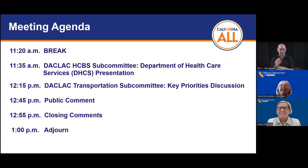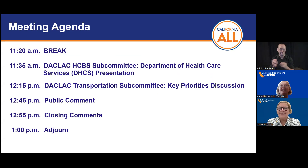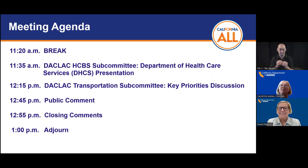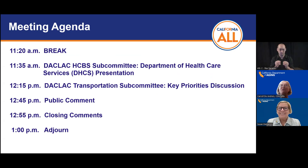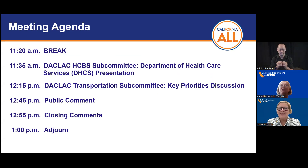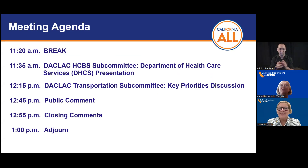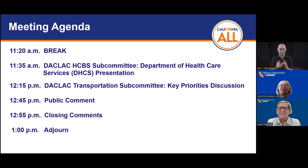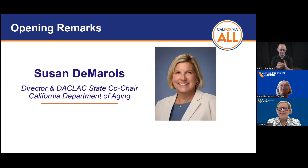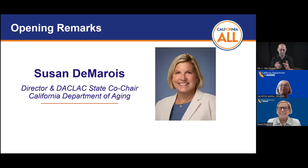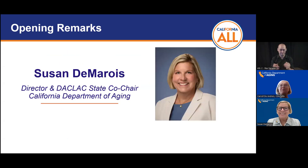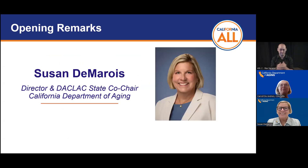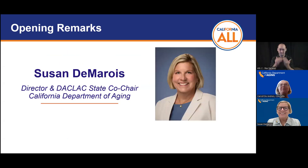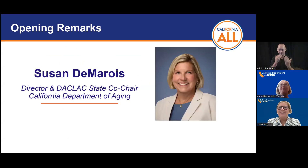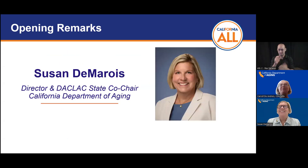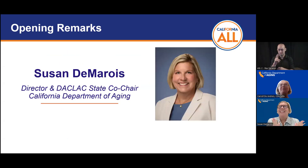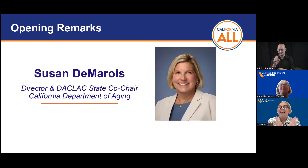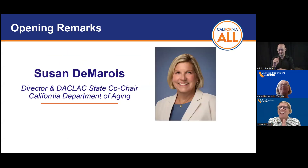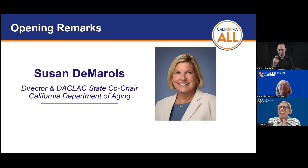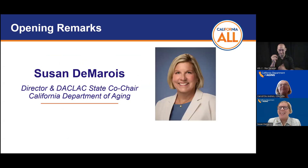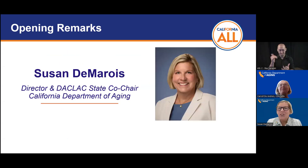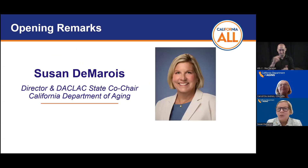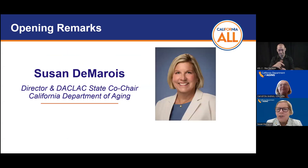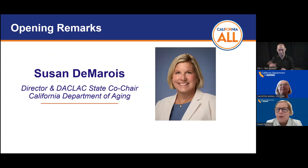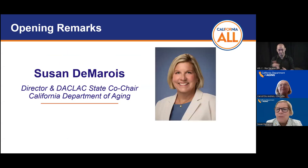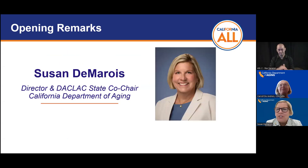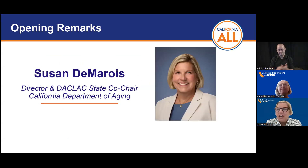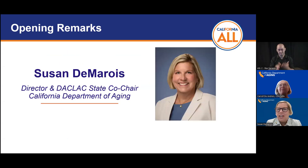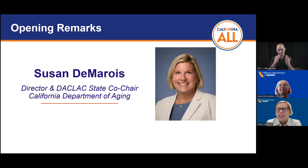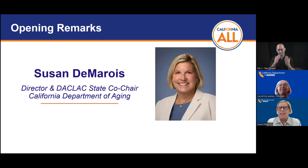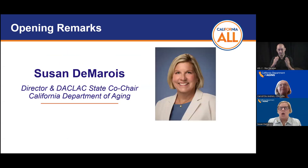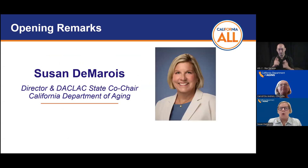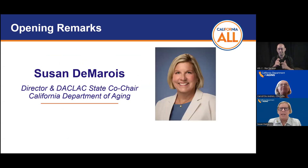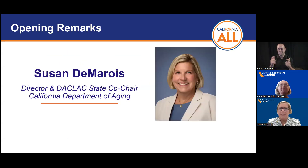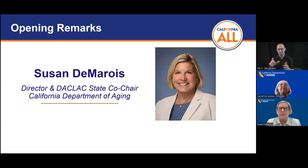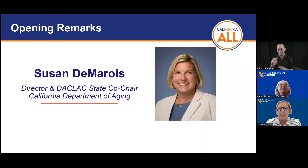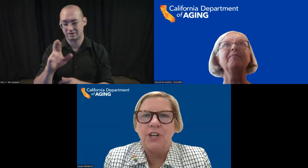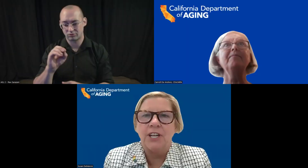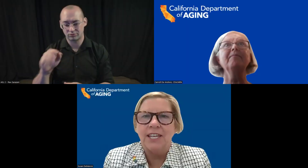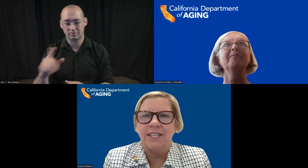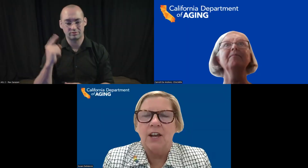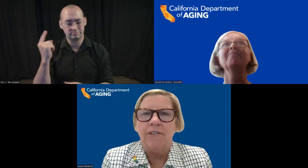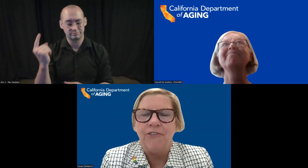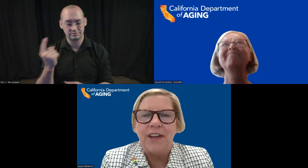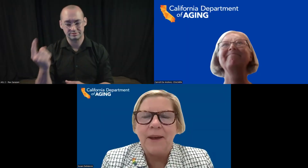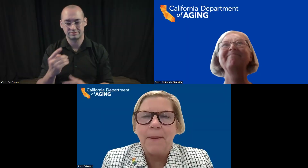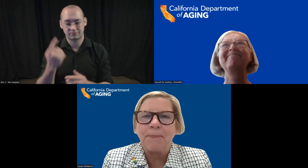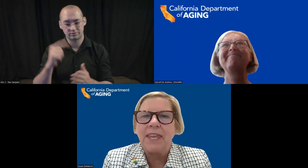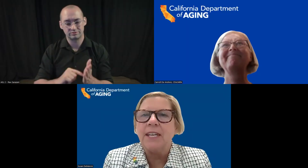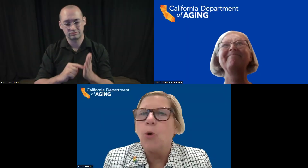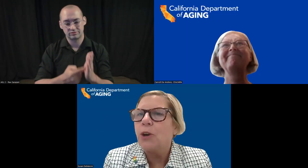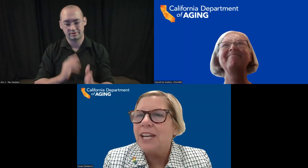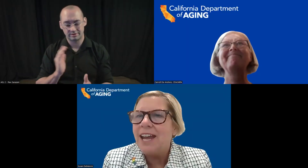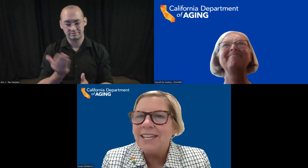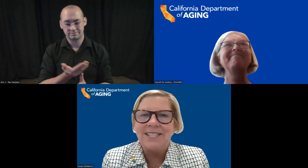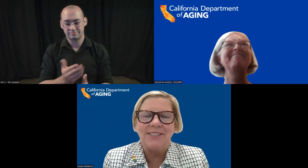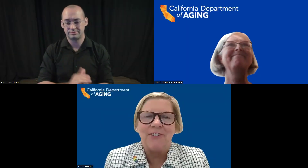joining us, and I will turn it over to you. Thank you very much, Carol, as always, for starting us off in